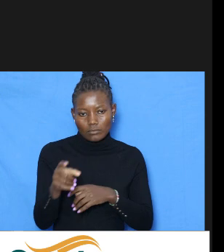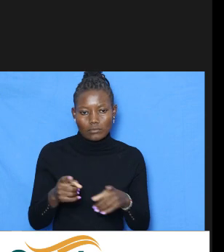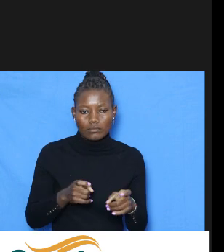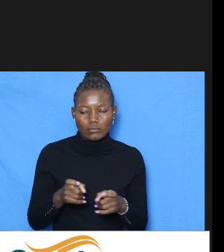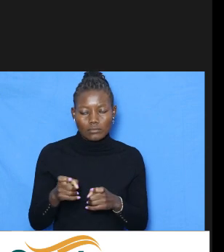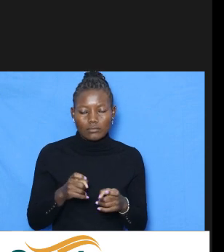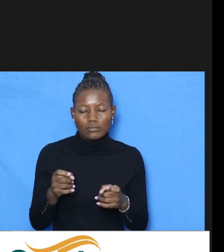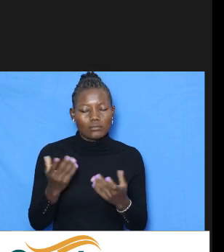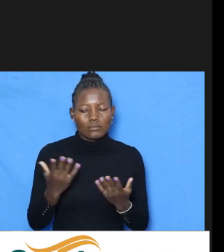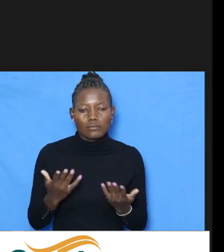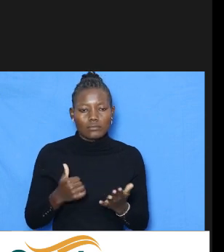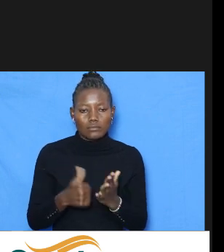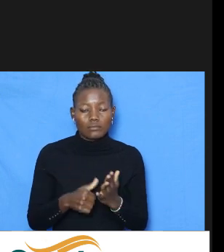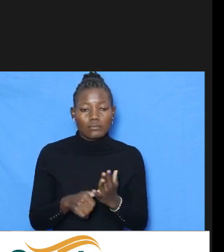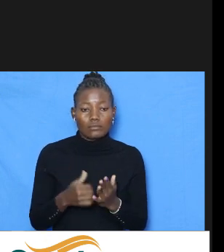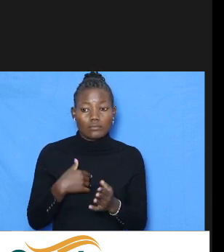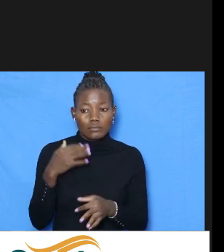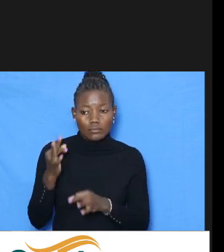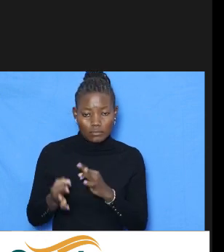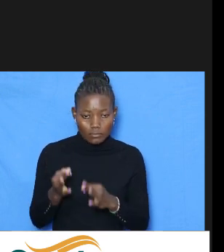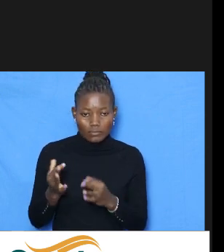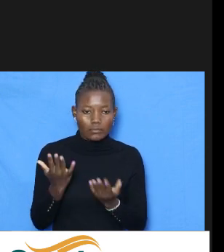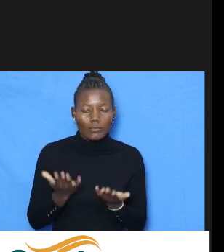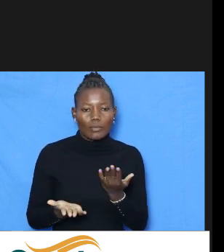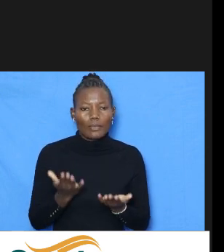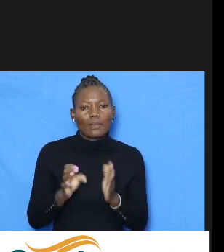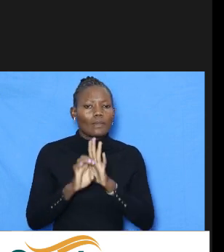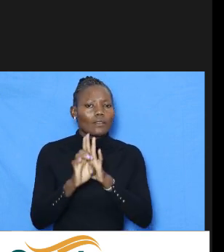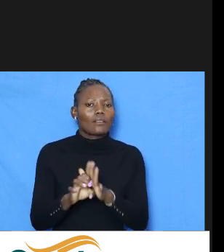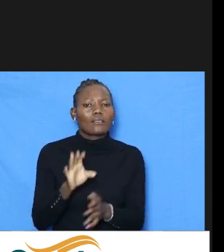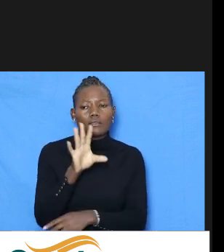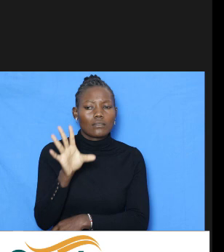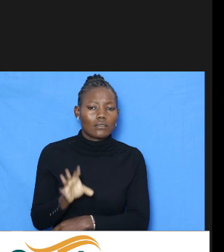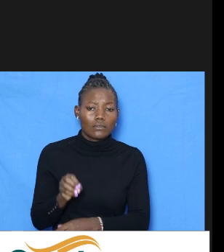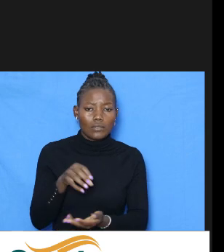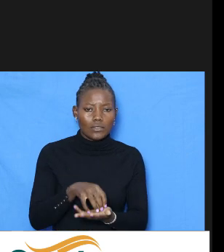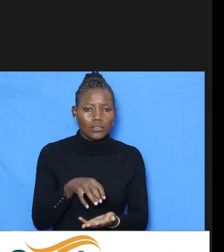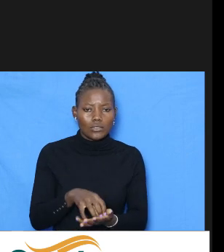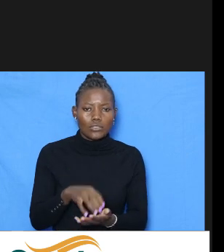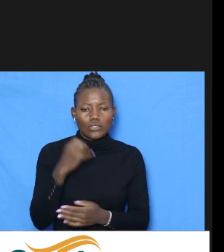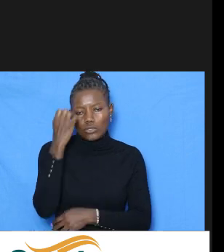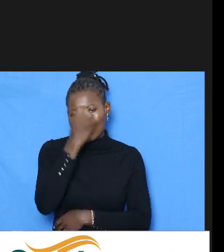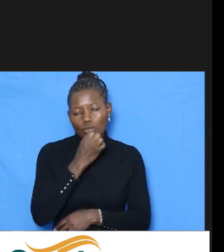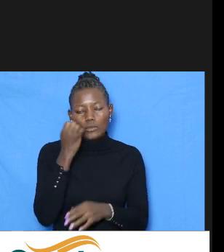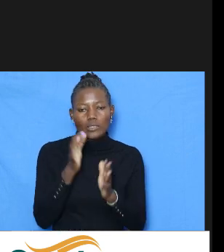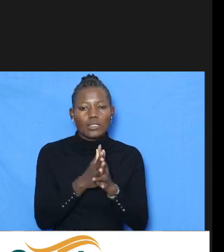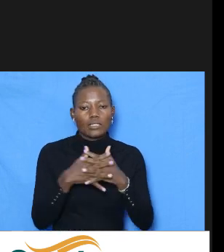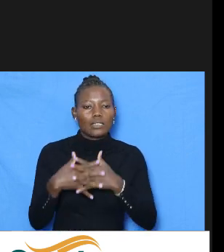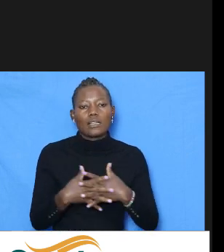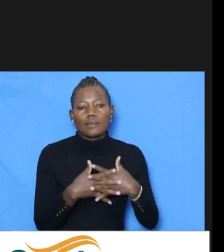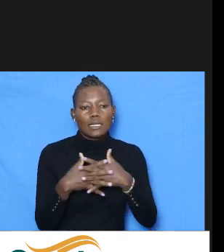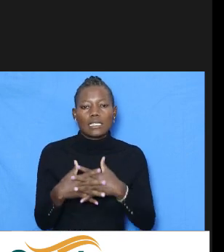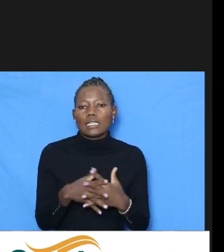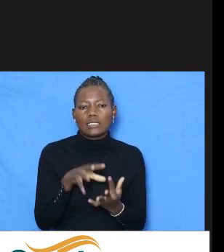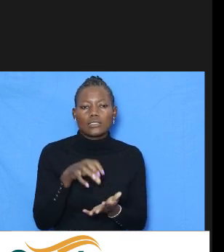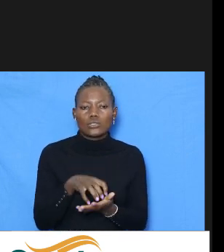is where the problem comes in. So if we compare, for example, the African situation to the European and American